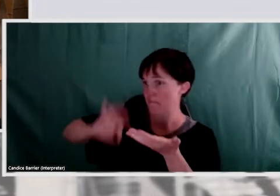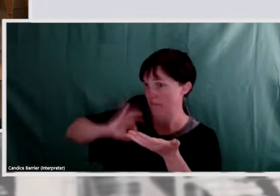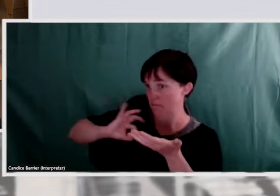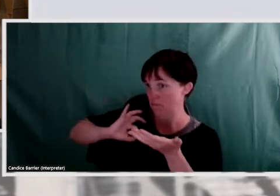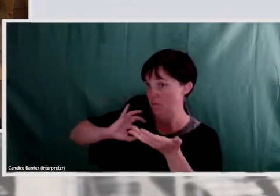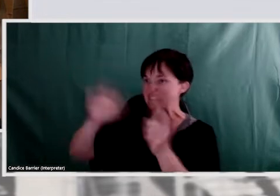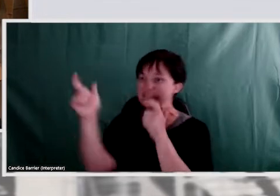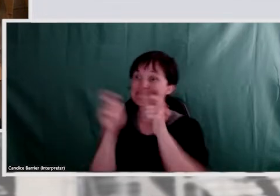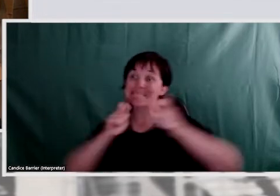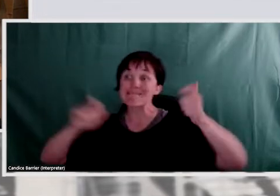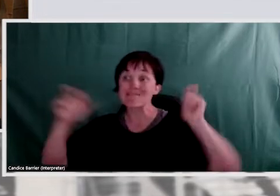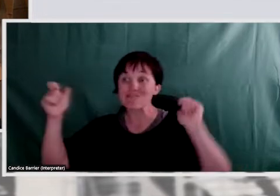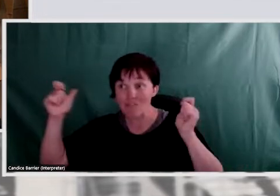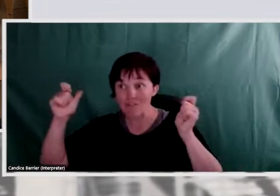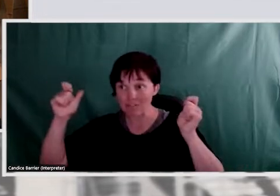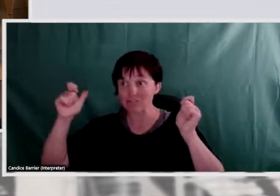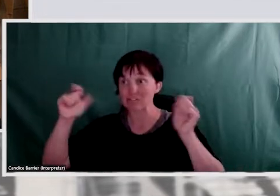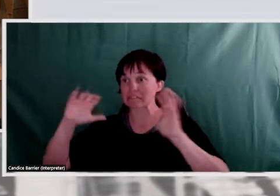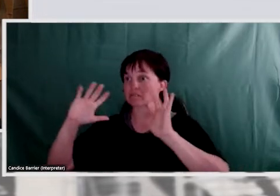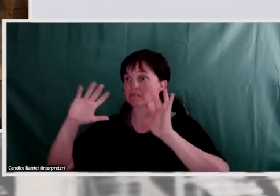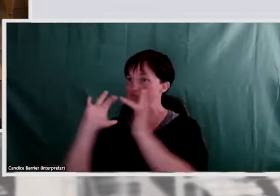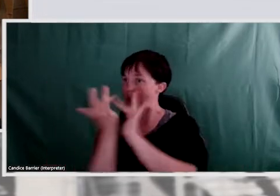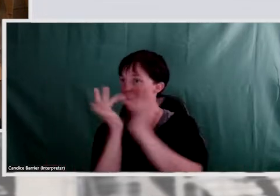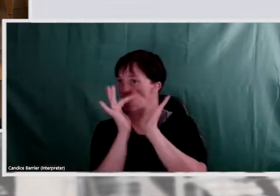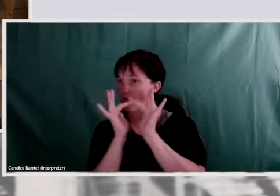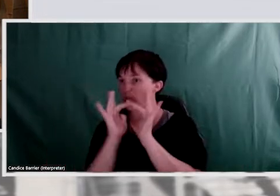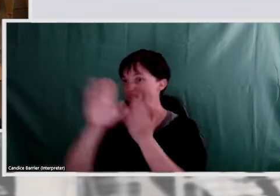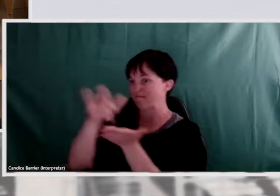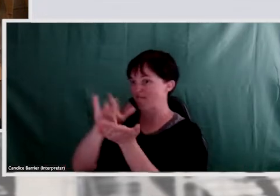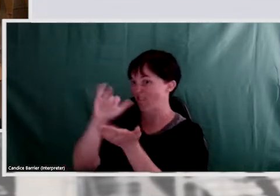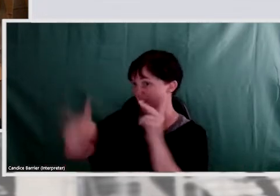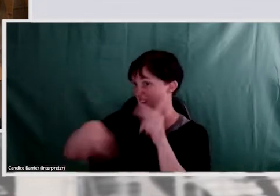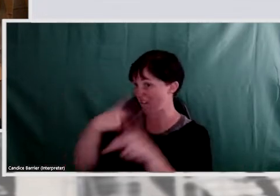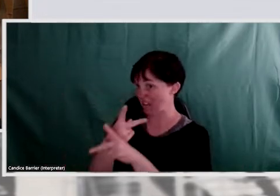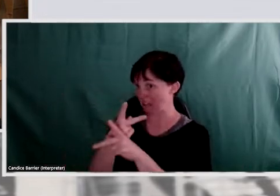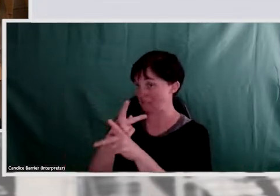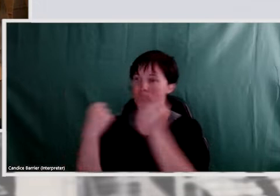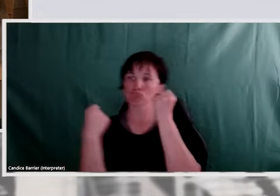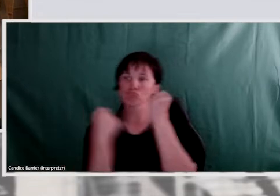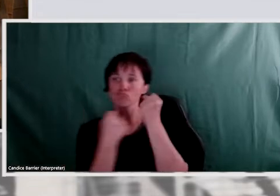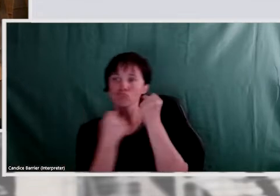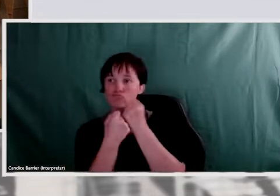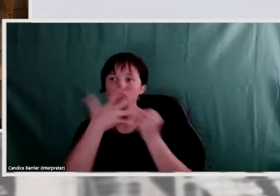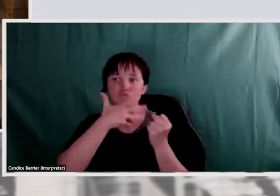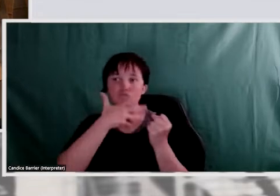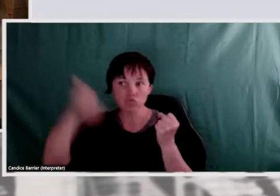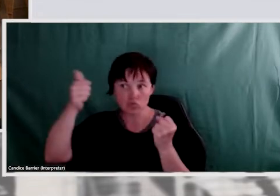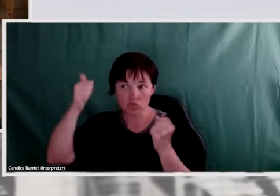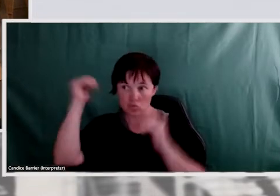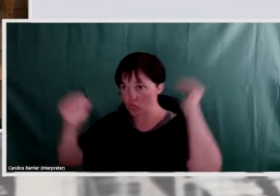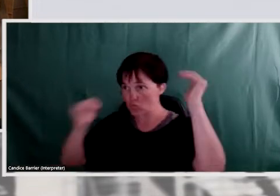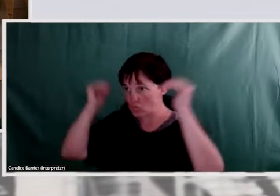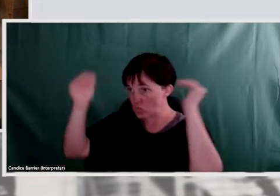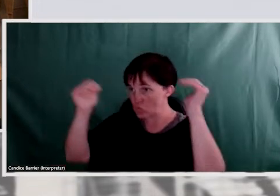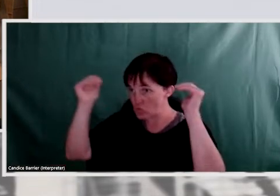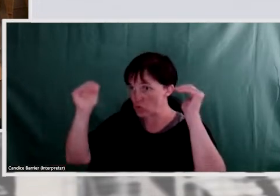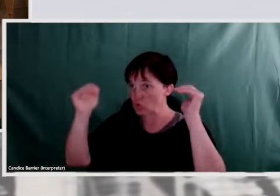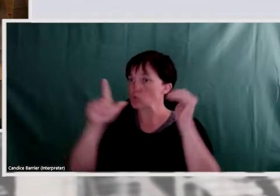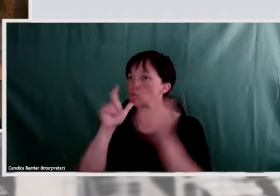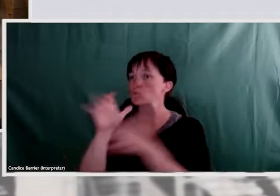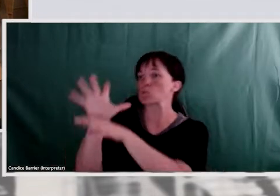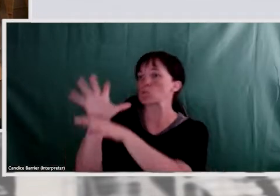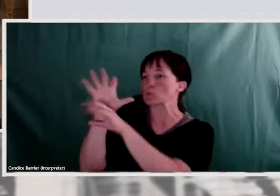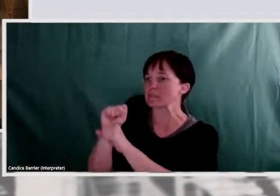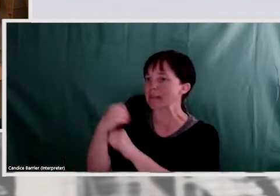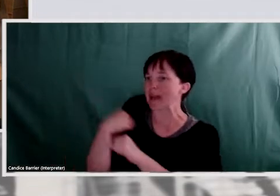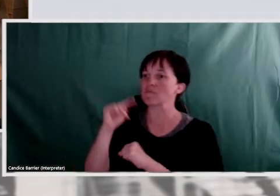network of centers of this kind that are there to support older adults as it relates to having